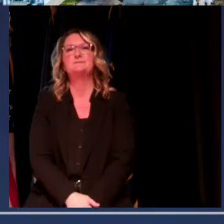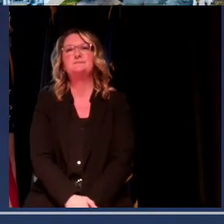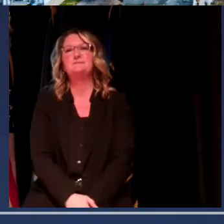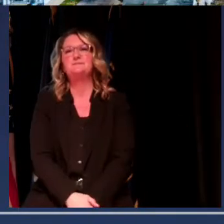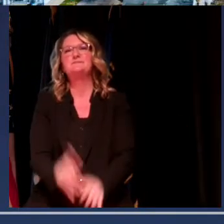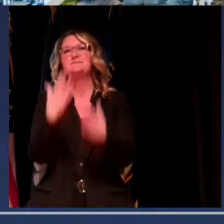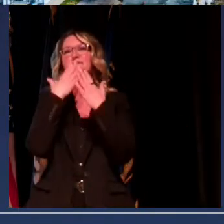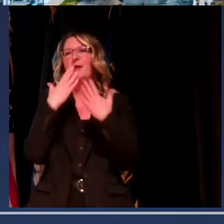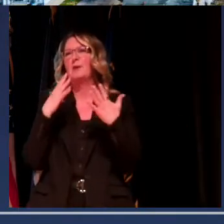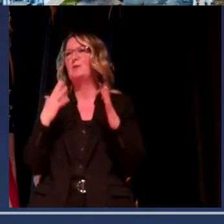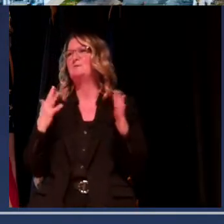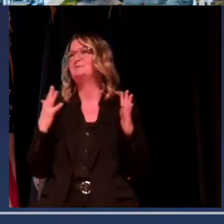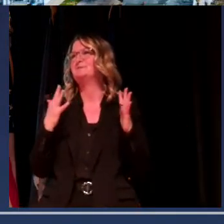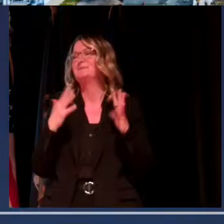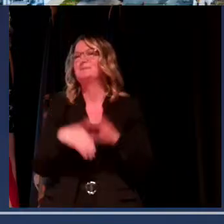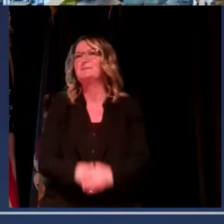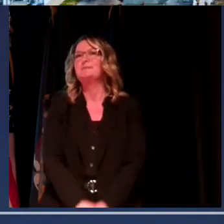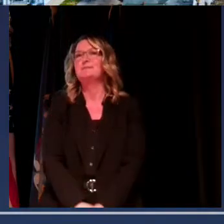Thank you.